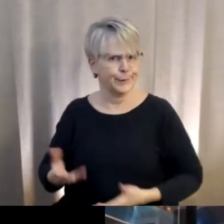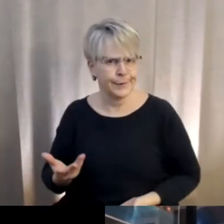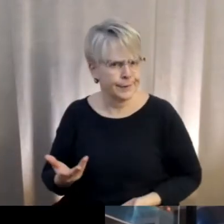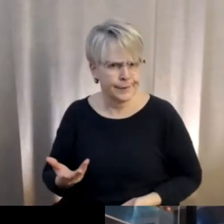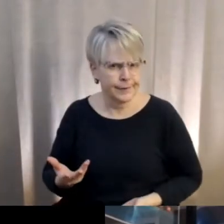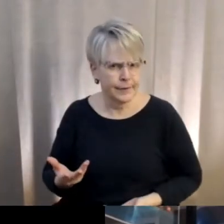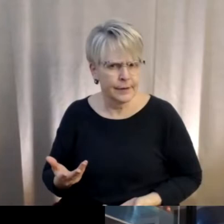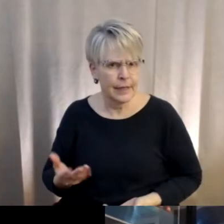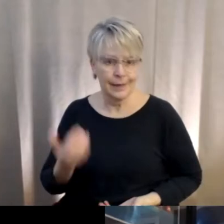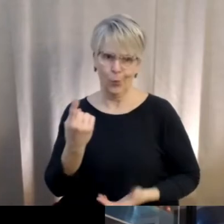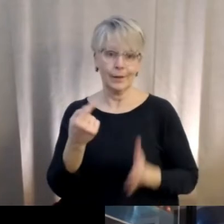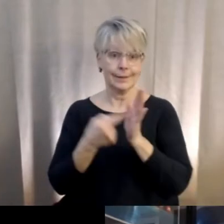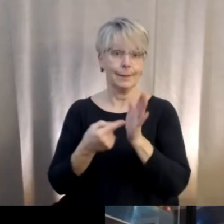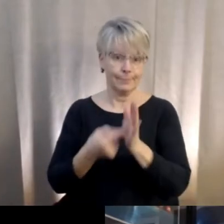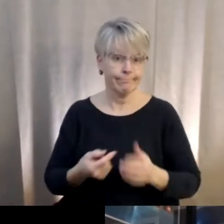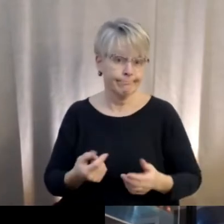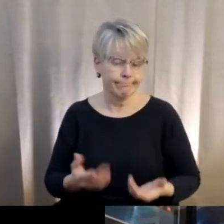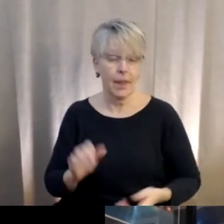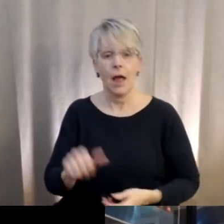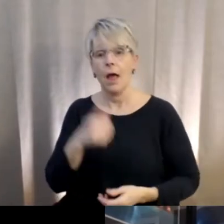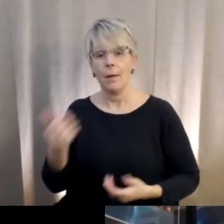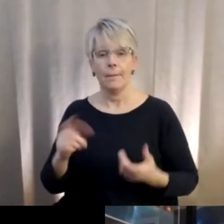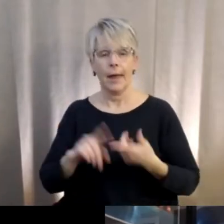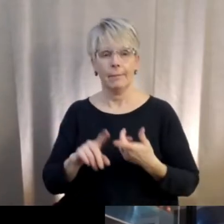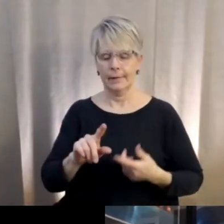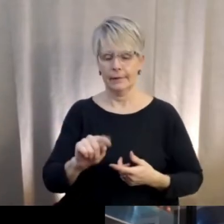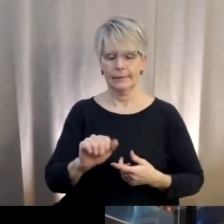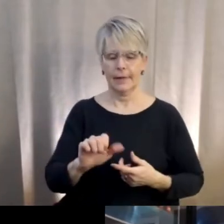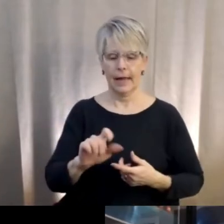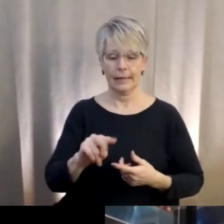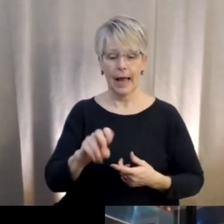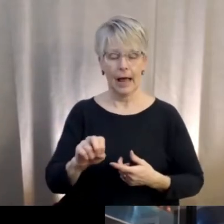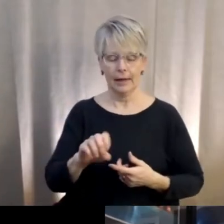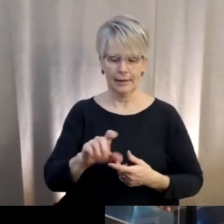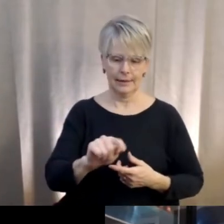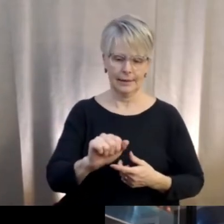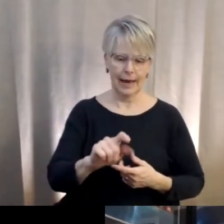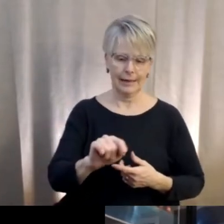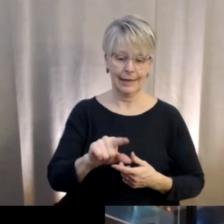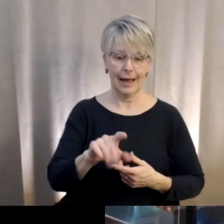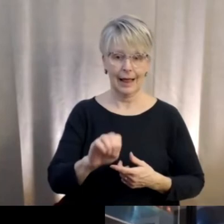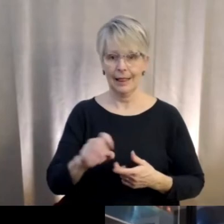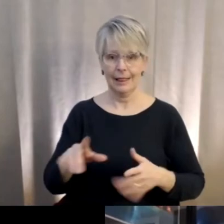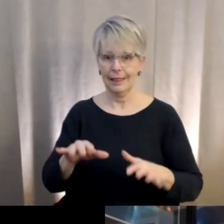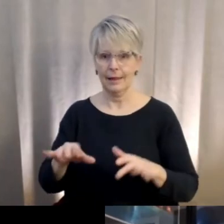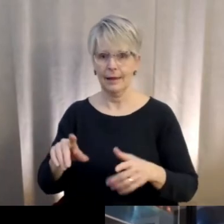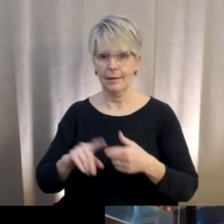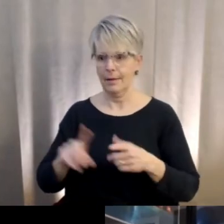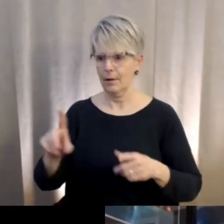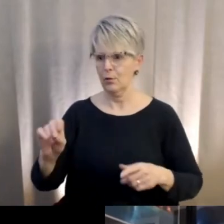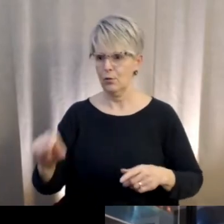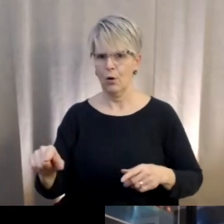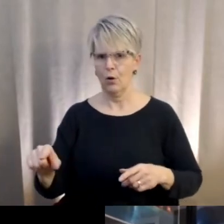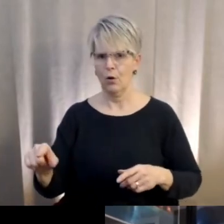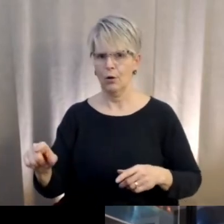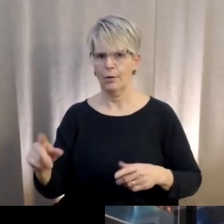could be like one example, right? Another one might be like tactile stimulation, where the dog is just more like kind of bugging almost